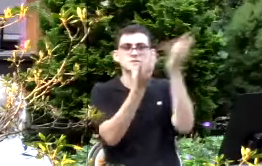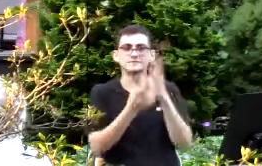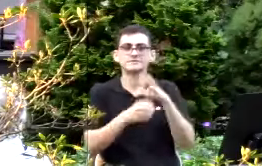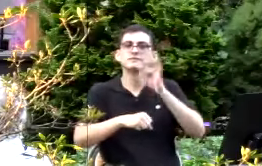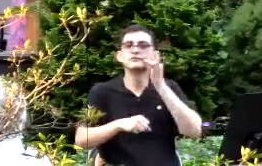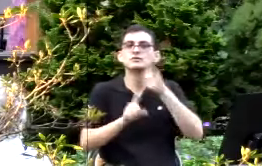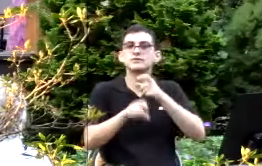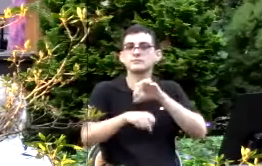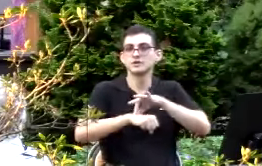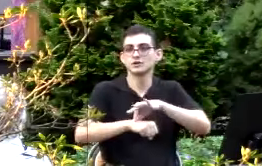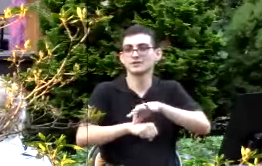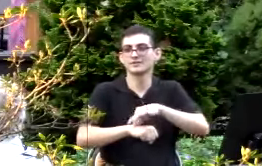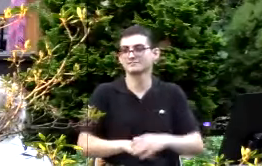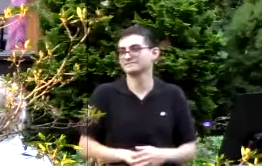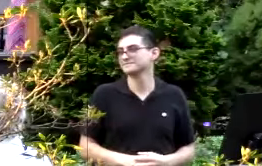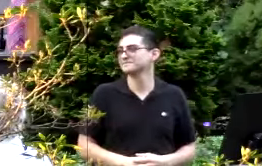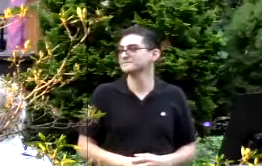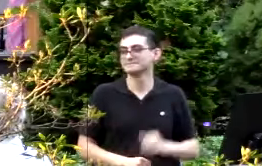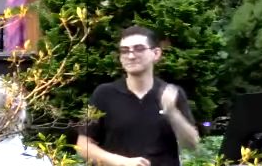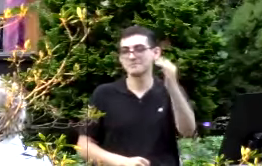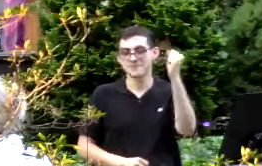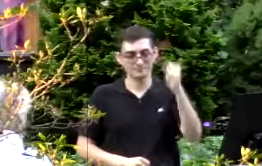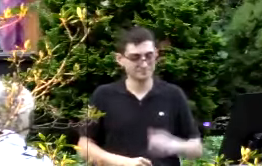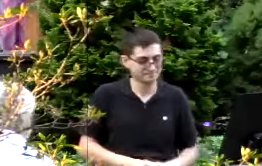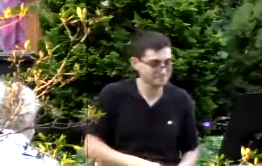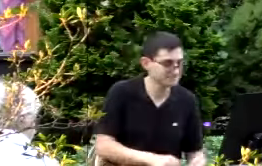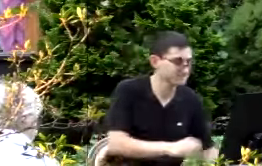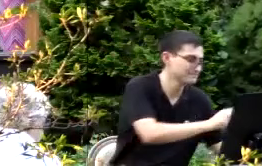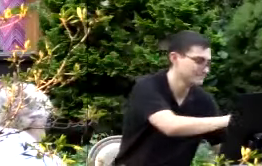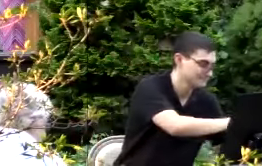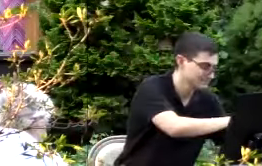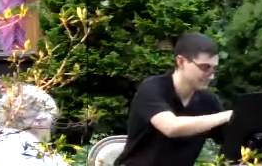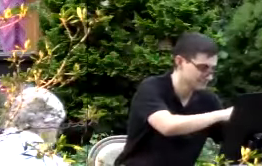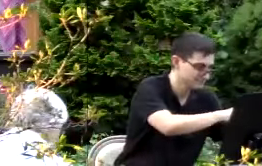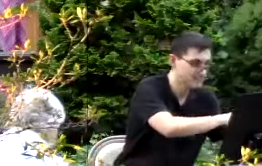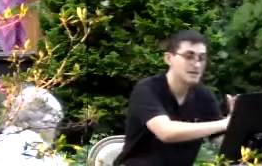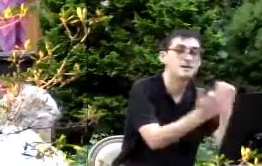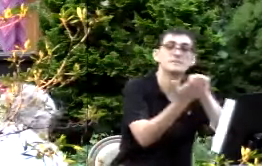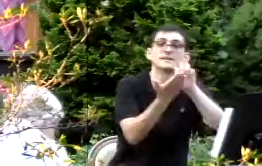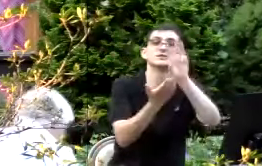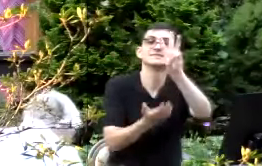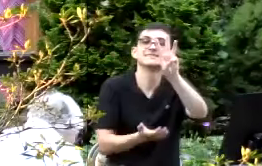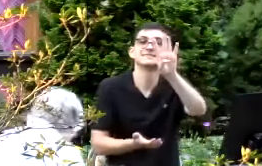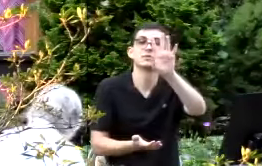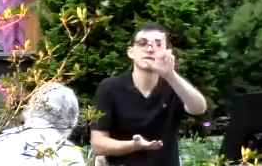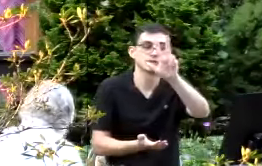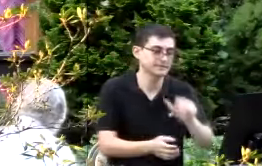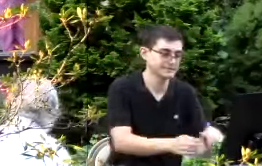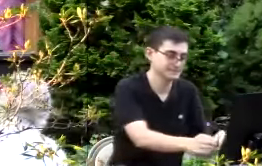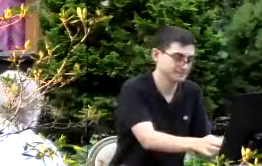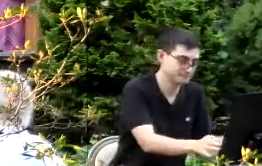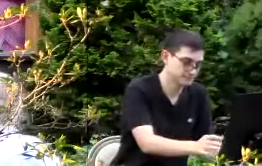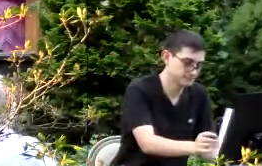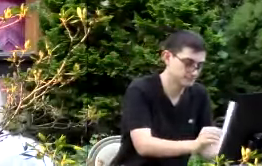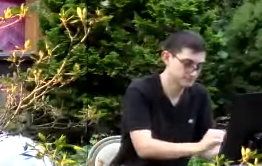Amen. With that one. Page 643 for our closing song, Hallelujah. This is, I said